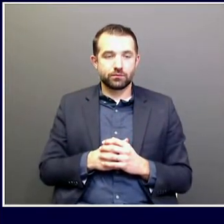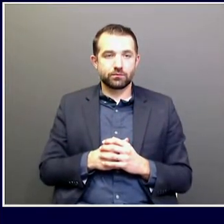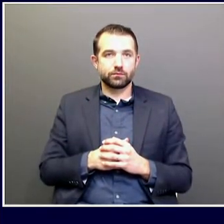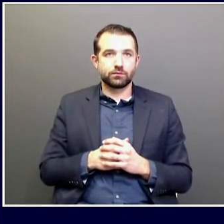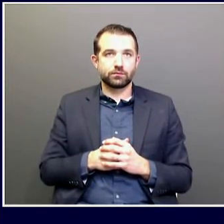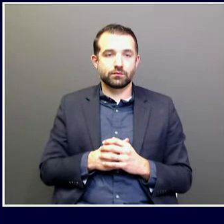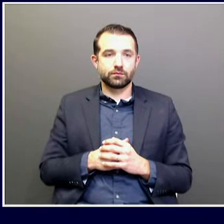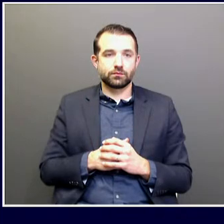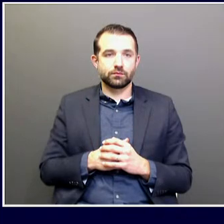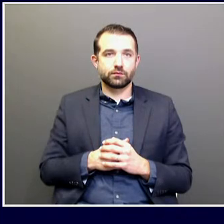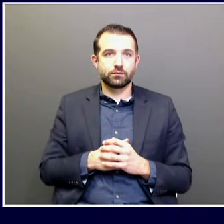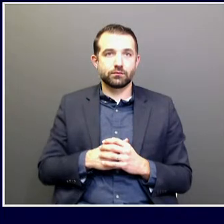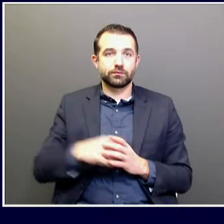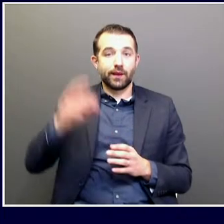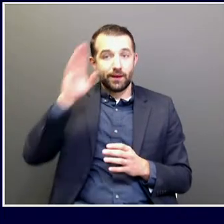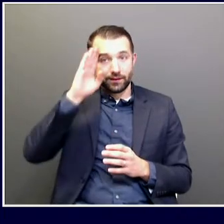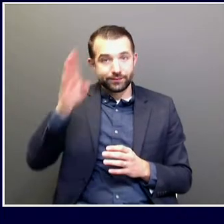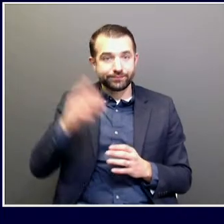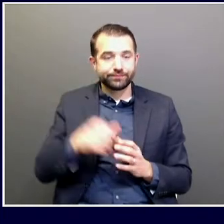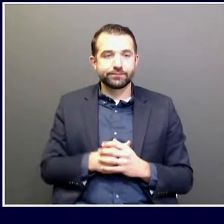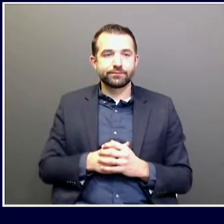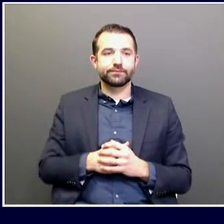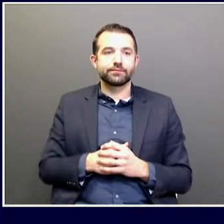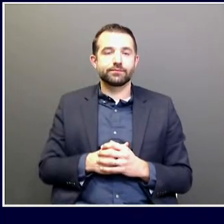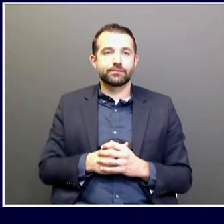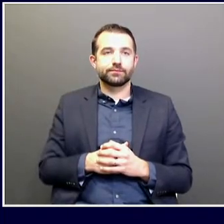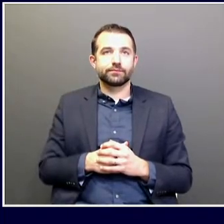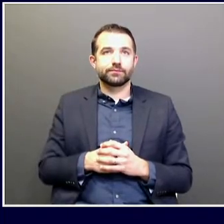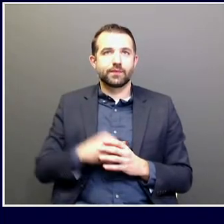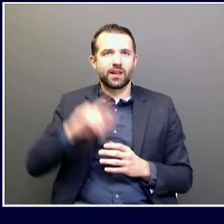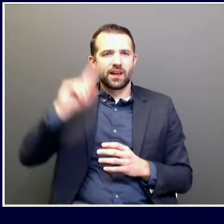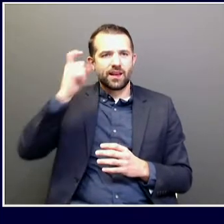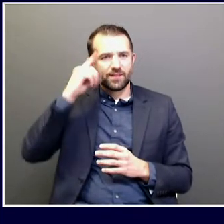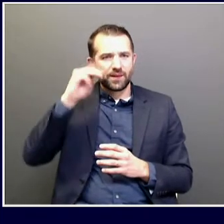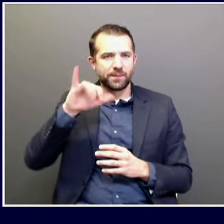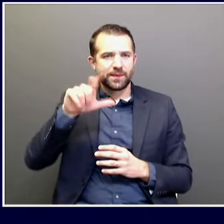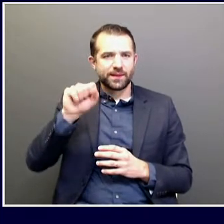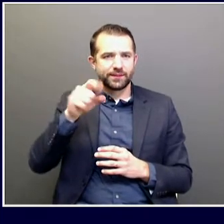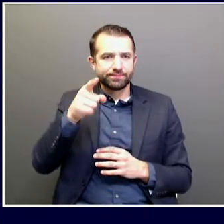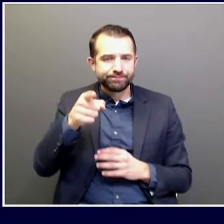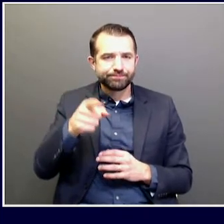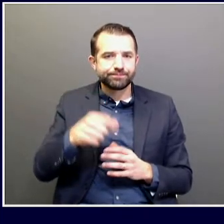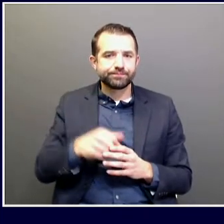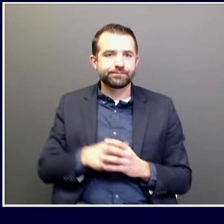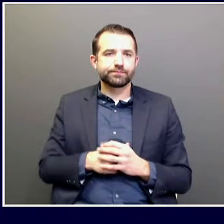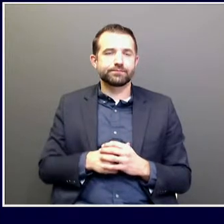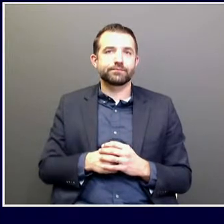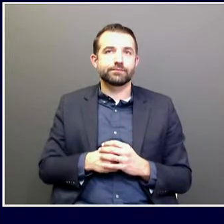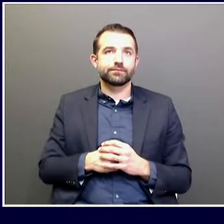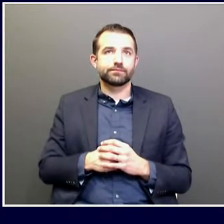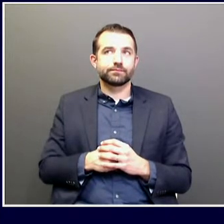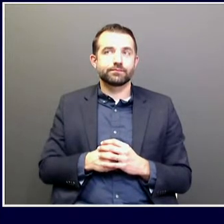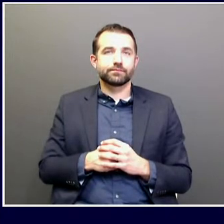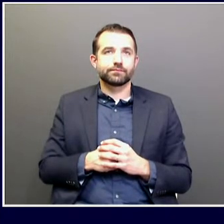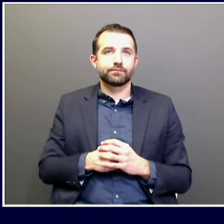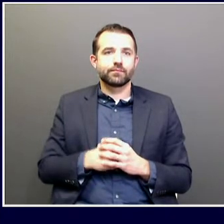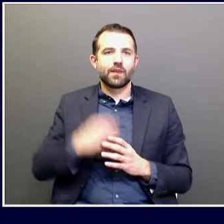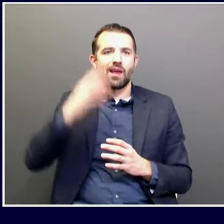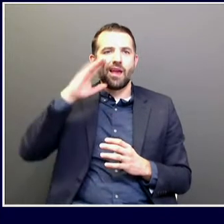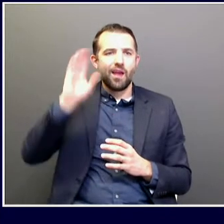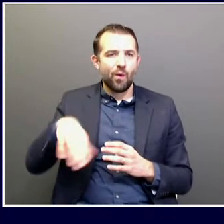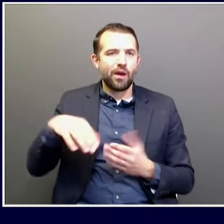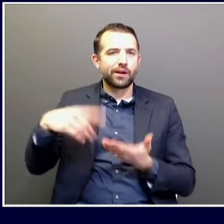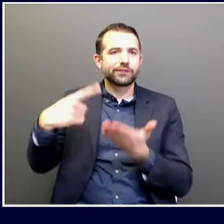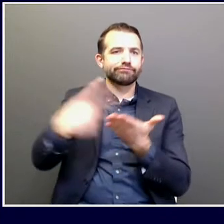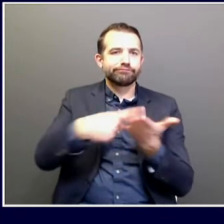Hello. Yes, Governor Mills. So I know there's been a lot of discussion about restrictions,